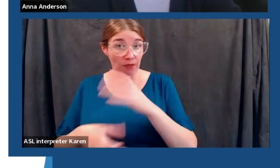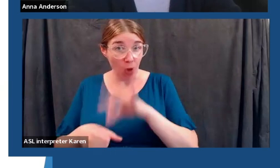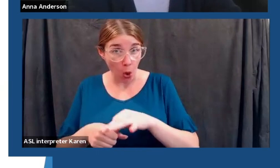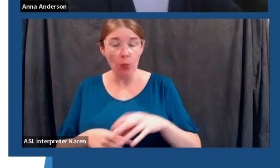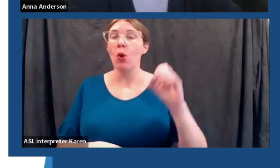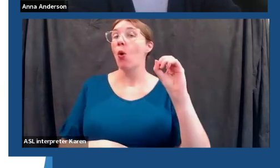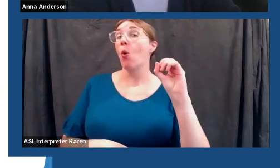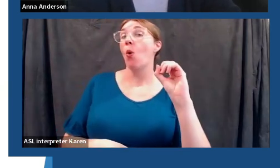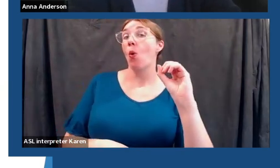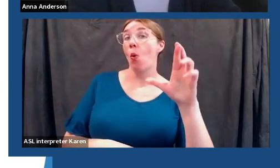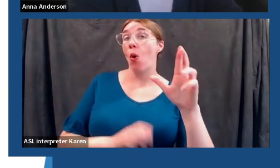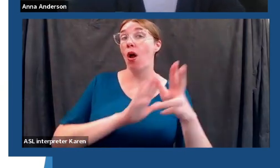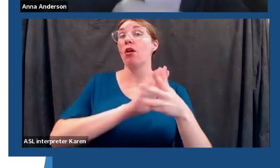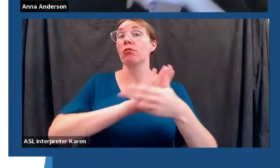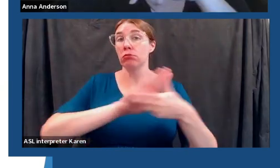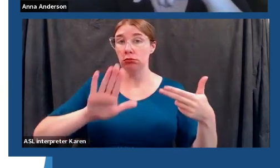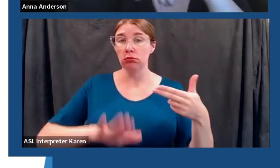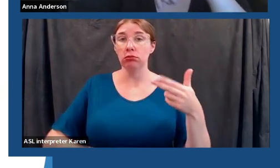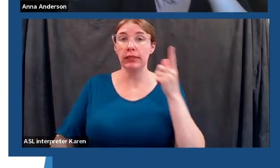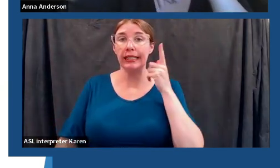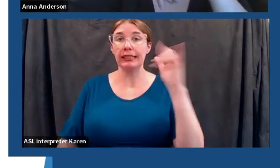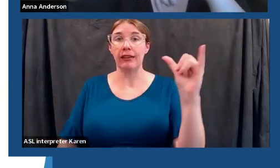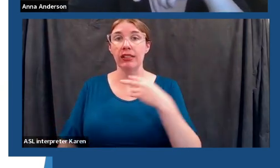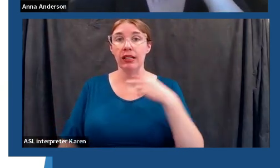confined electors.